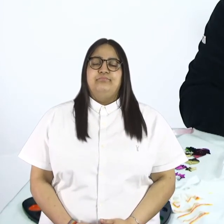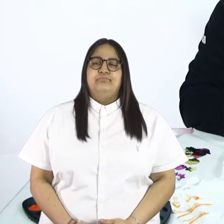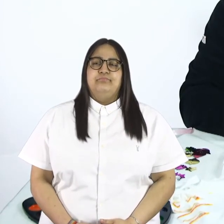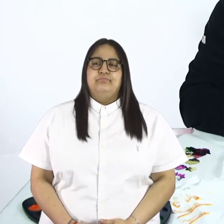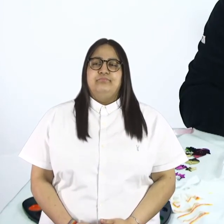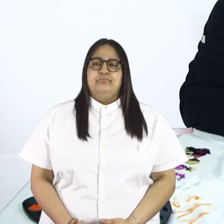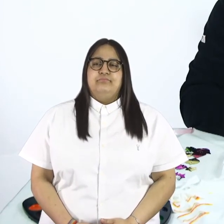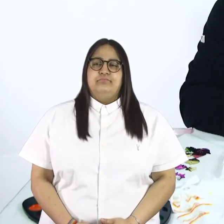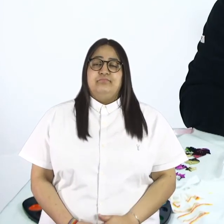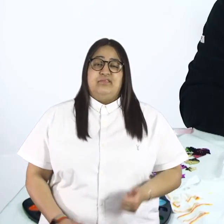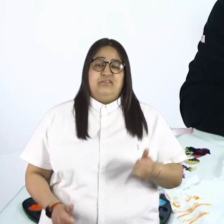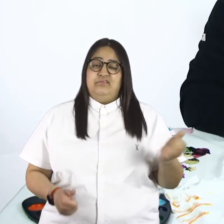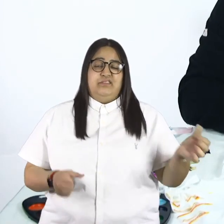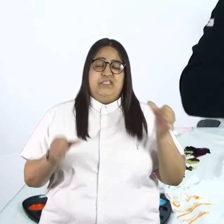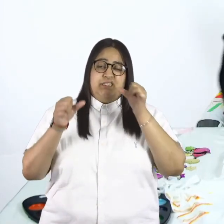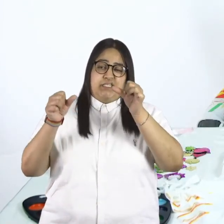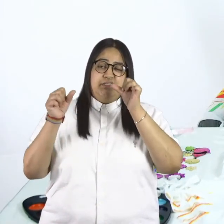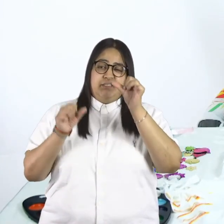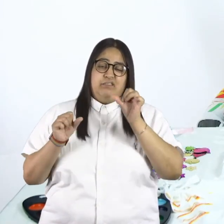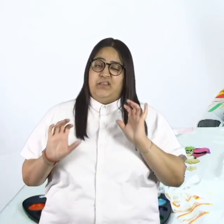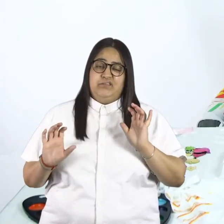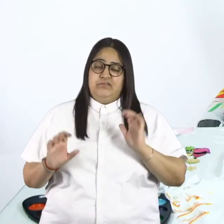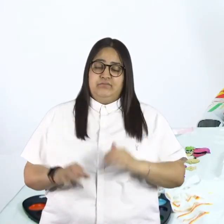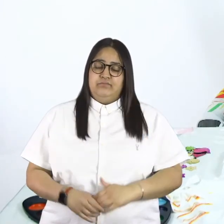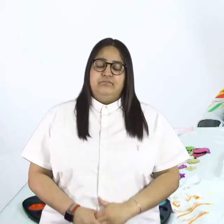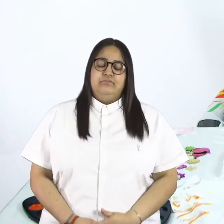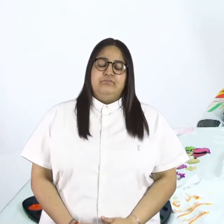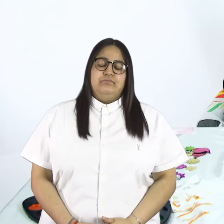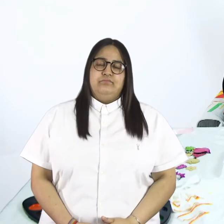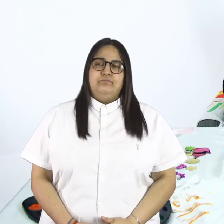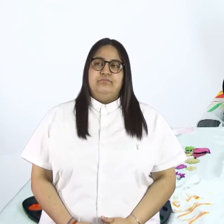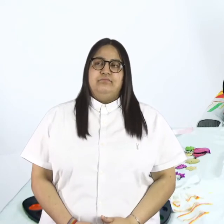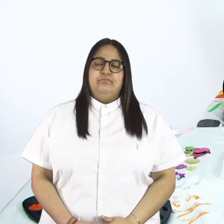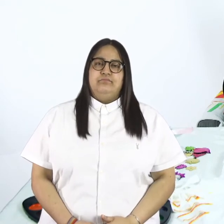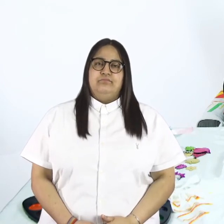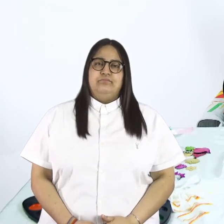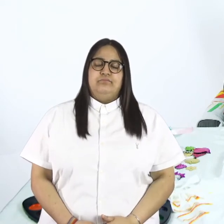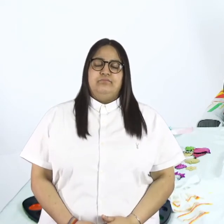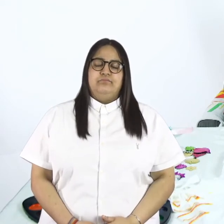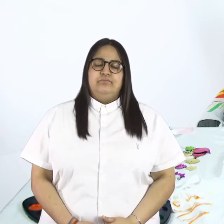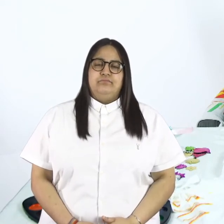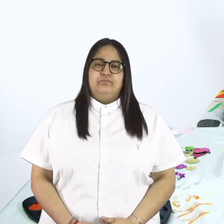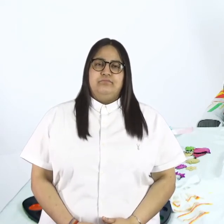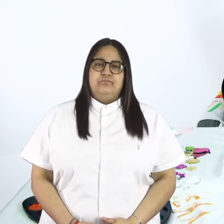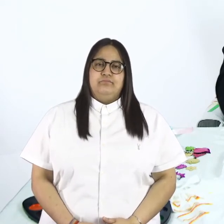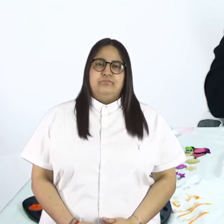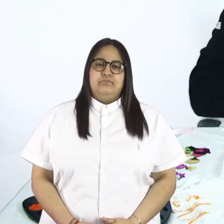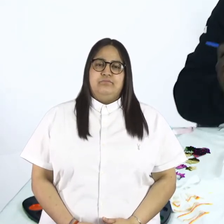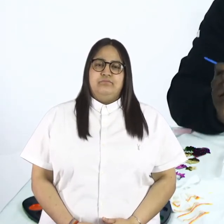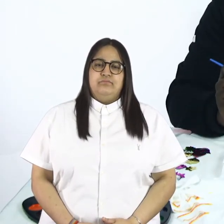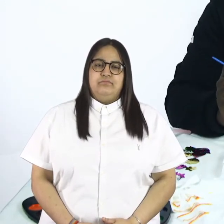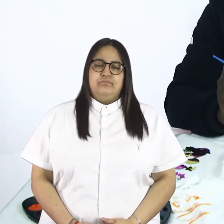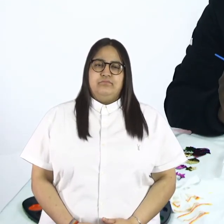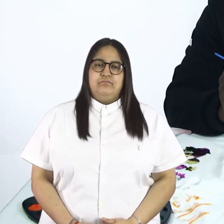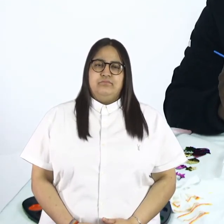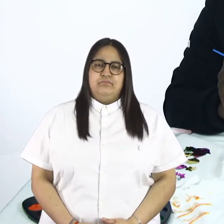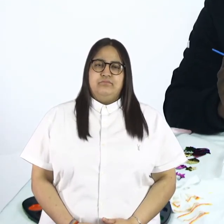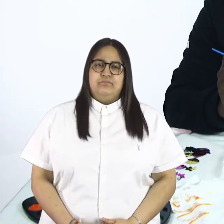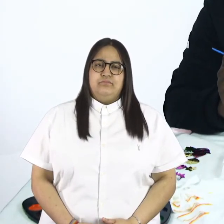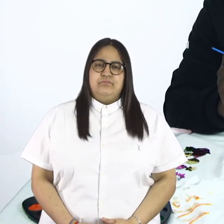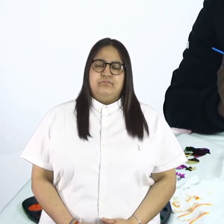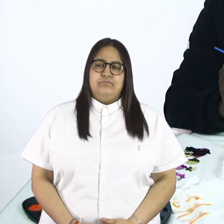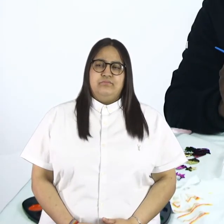you just stick on. And you repeat that process with all your foil shapes. I mean, it doesn't just